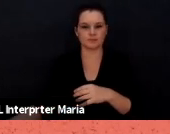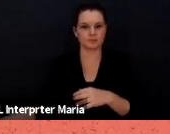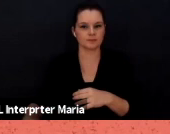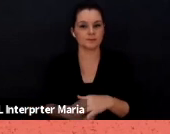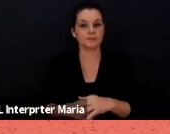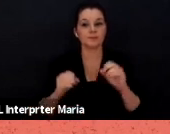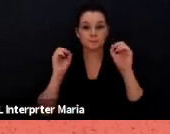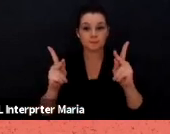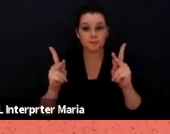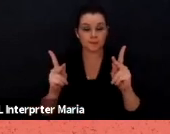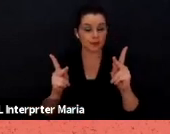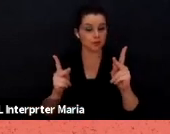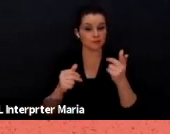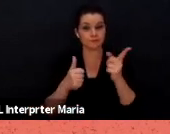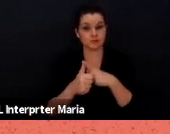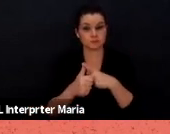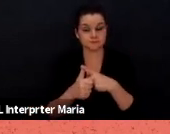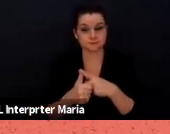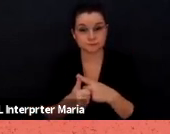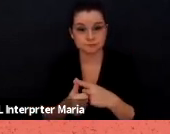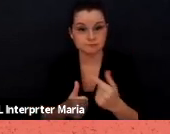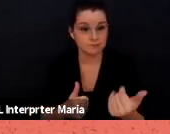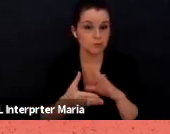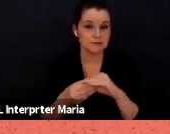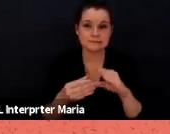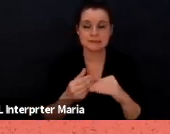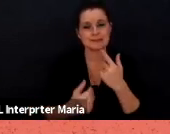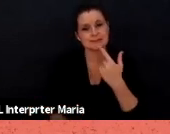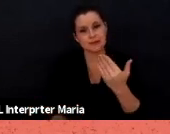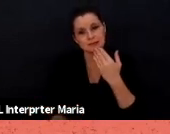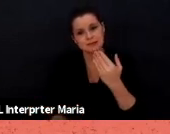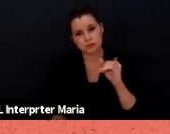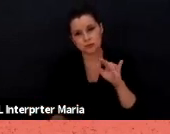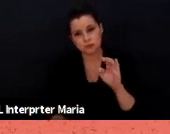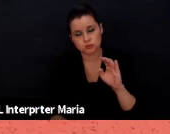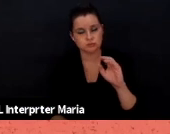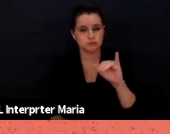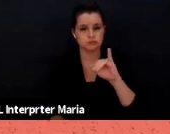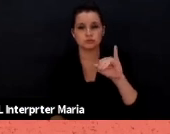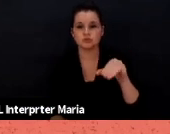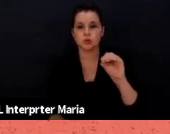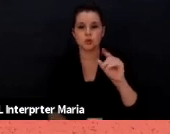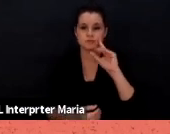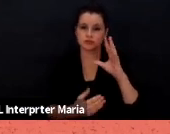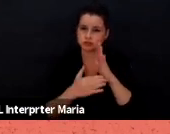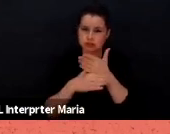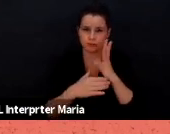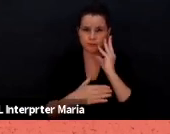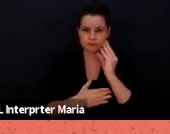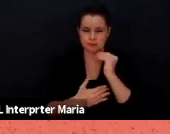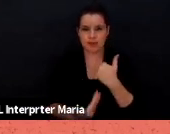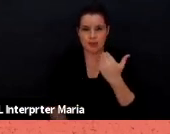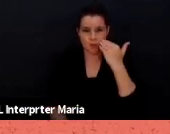Great. First off, I just want to say thank you, Joe, for sharing your experience. I know